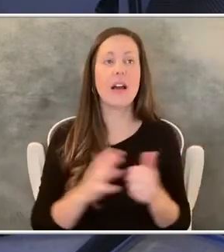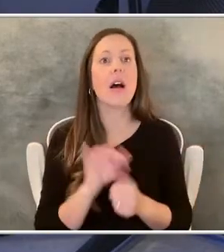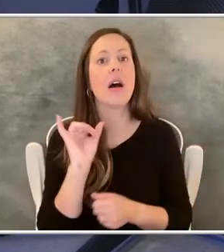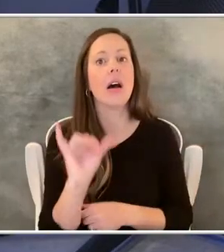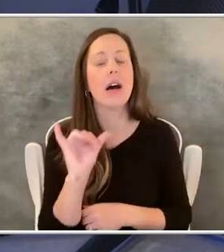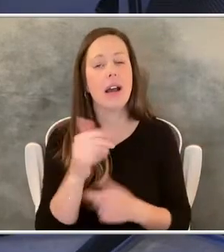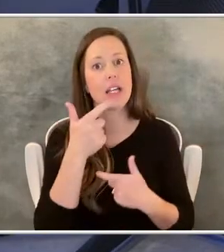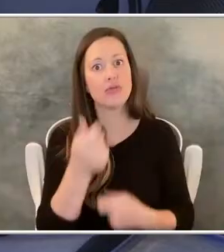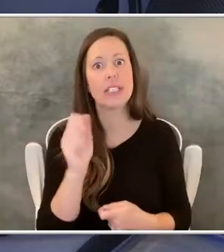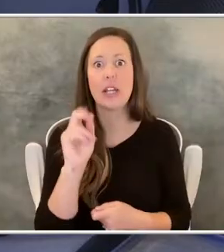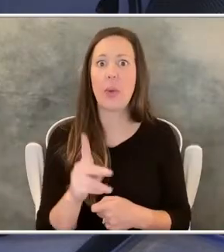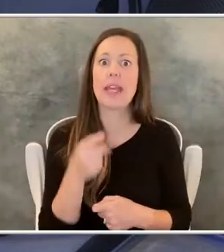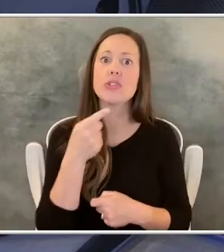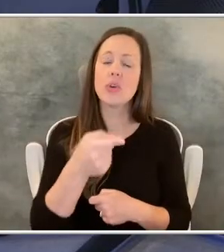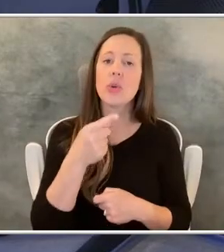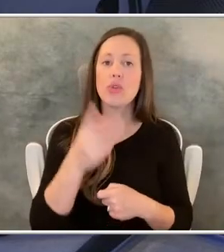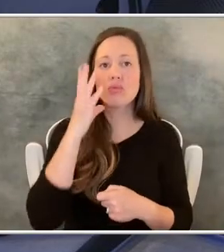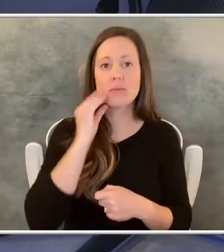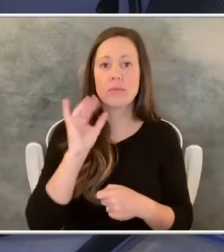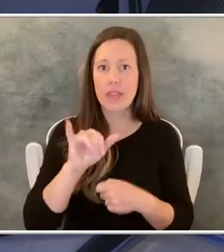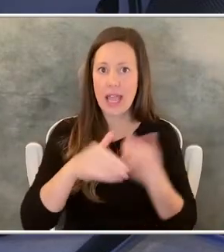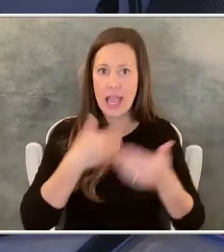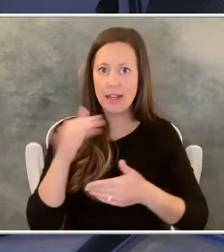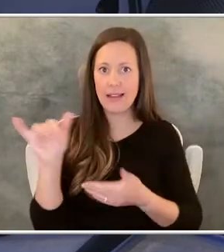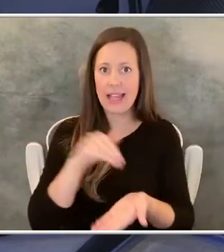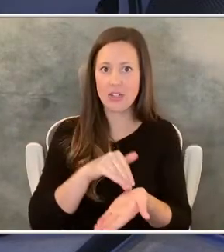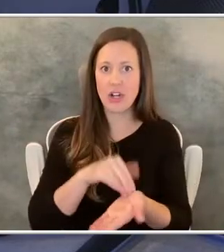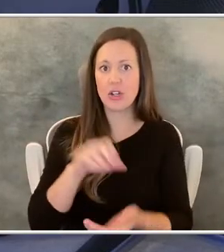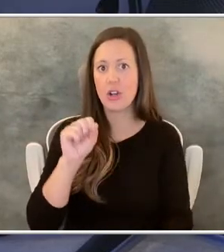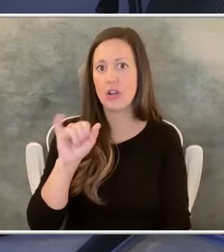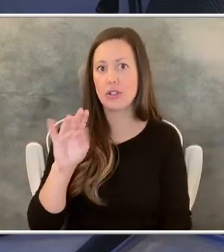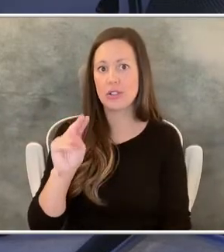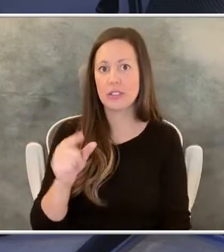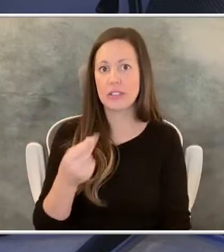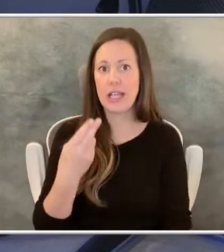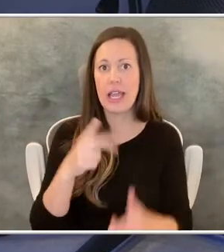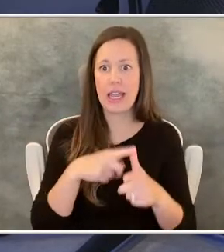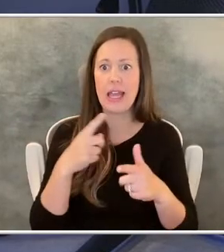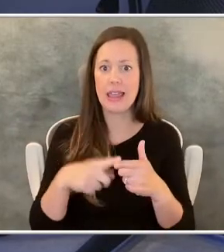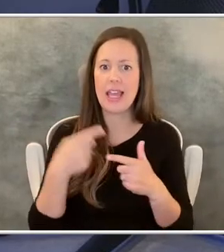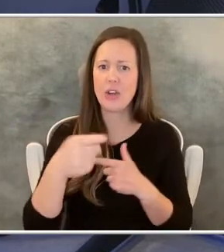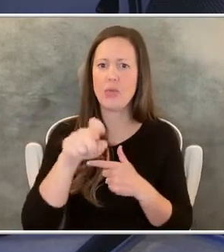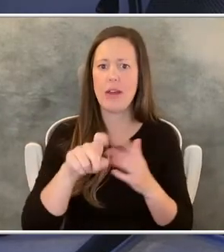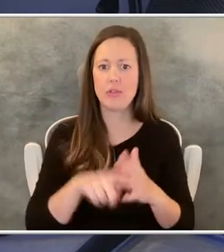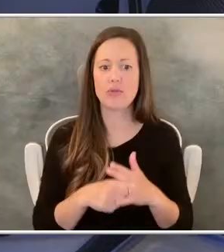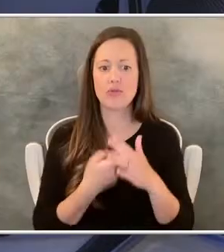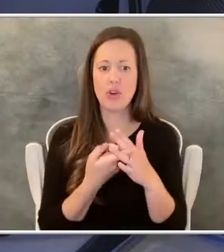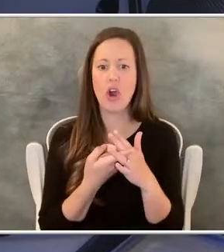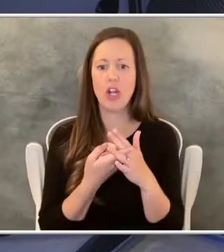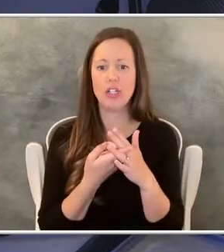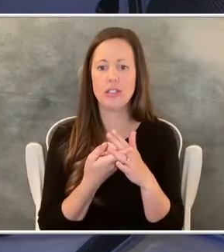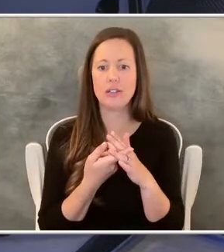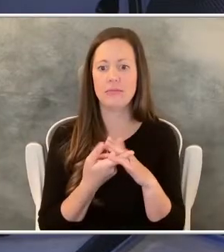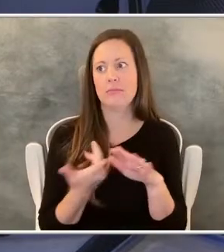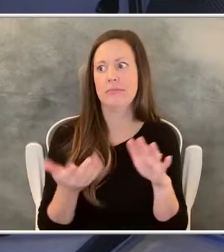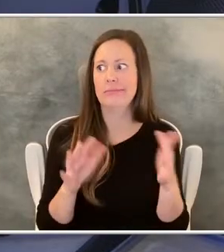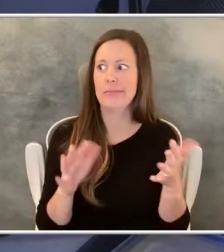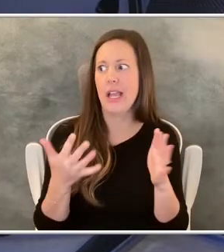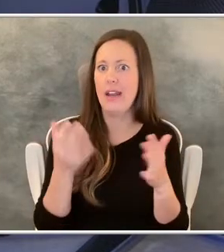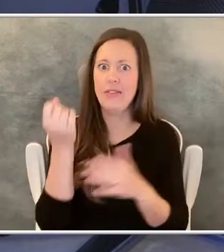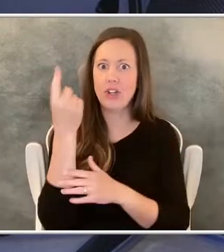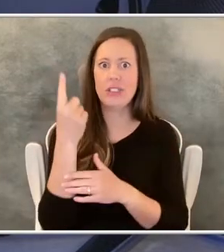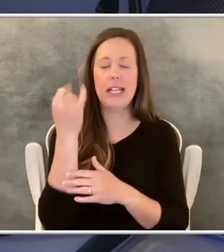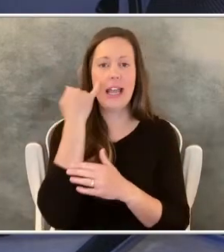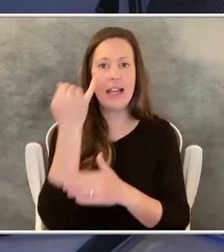through this, as Dr. Singh mentioned, and you have to go through. You have to start now, kind of processing the idea of this bone marrow